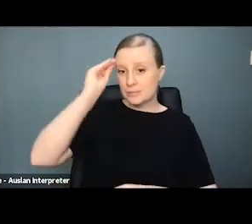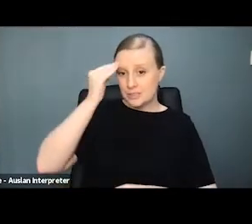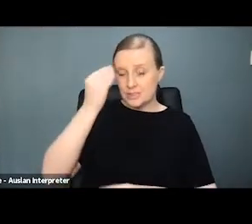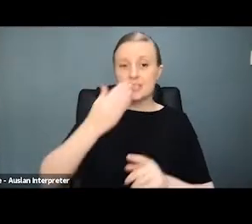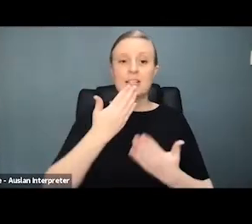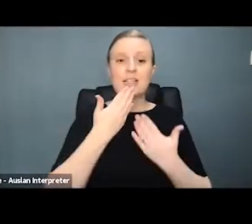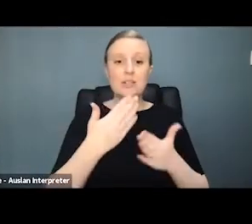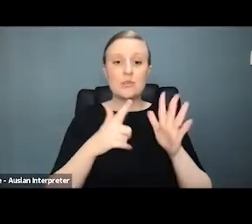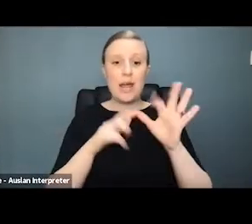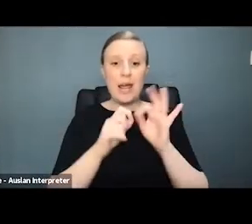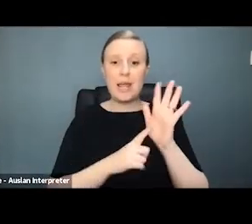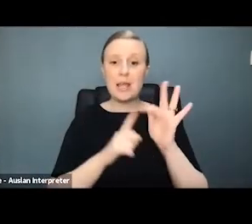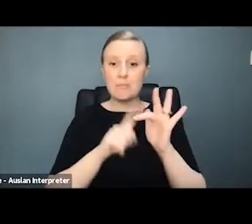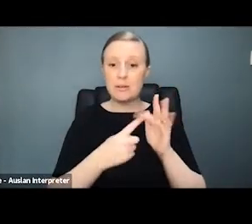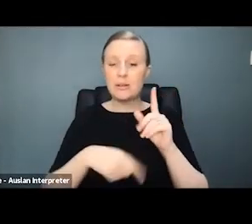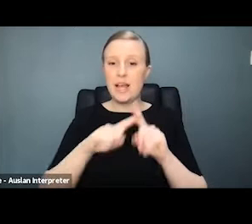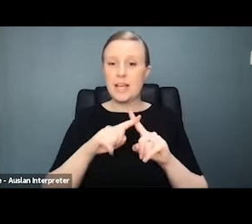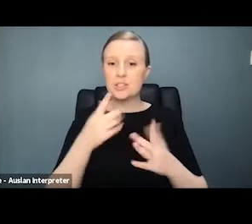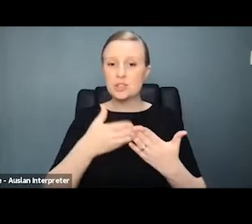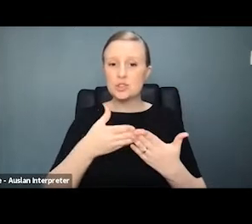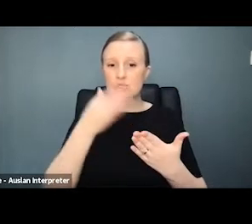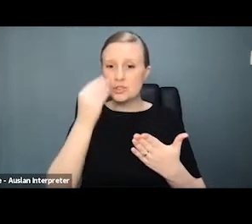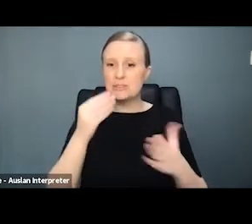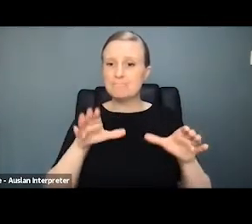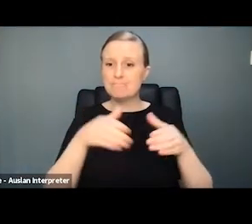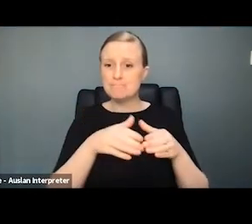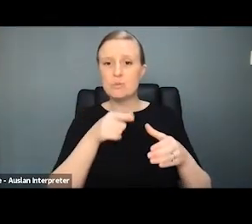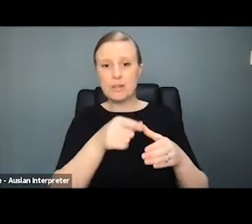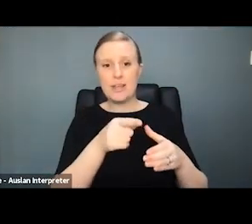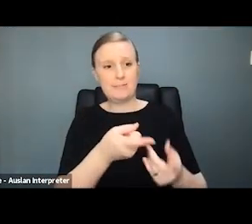their input and collaboration with Drug Trends.